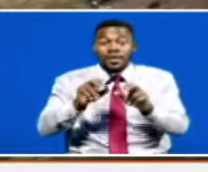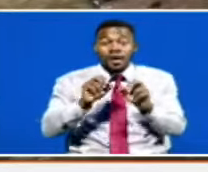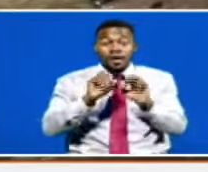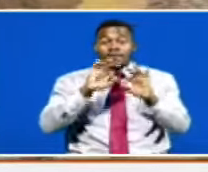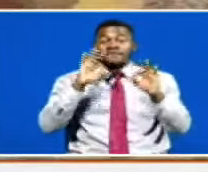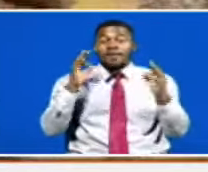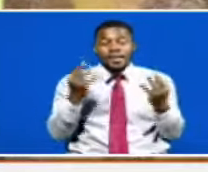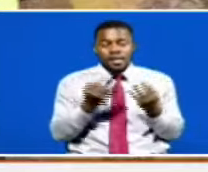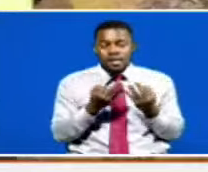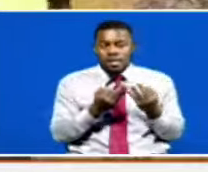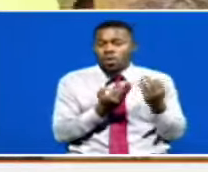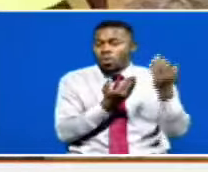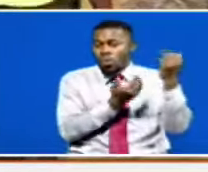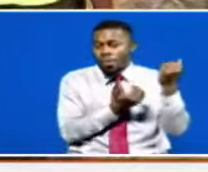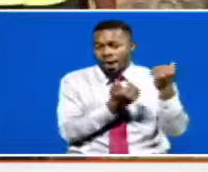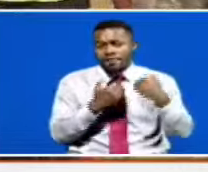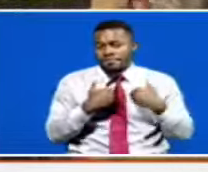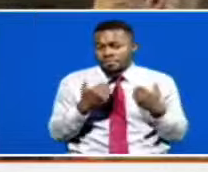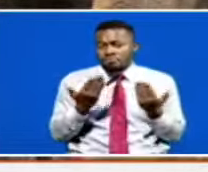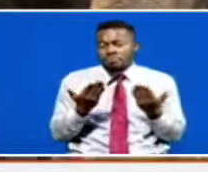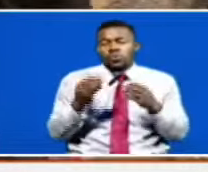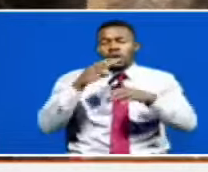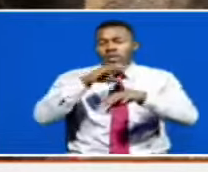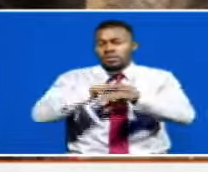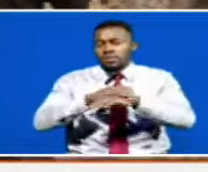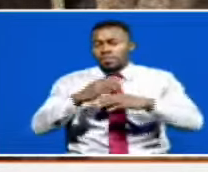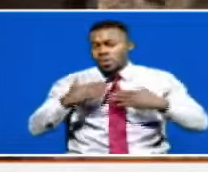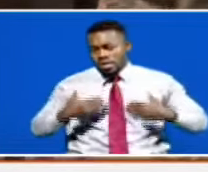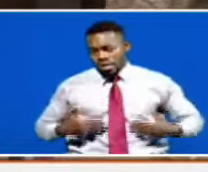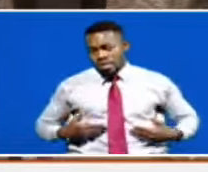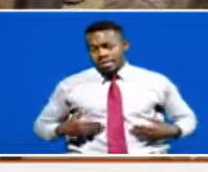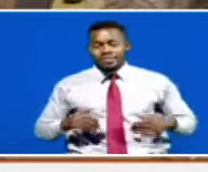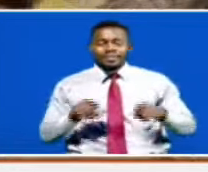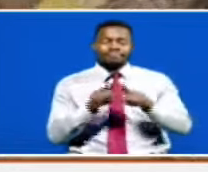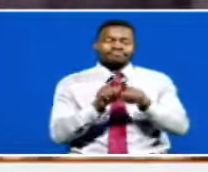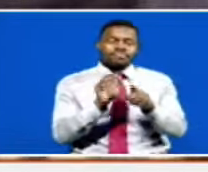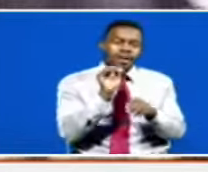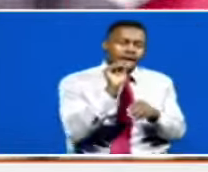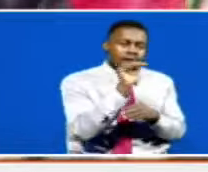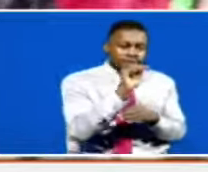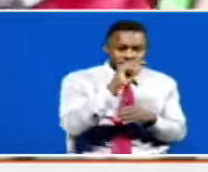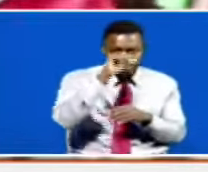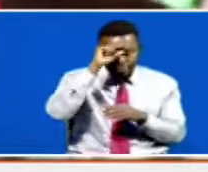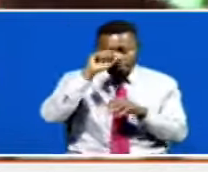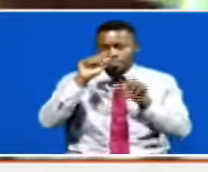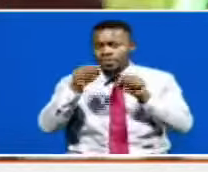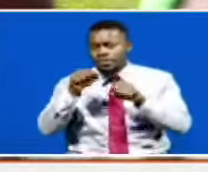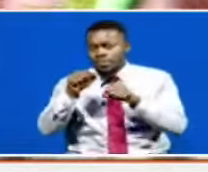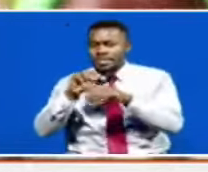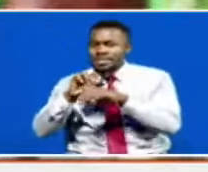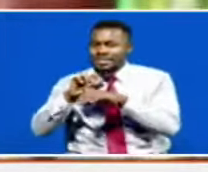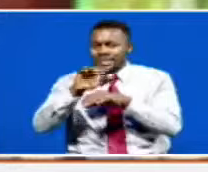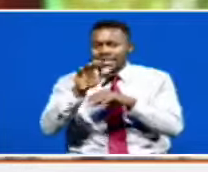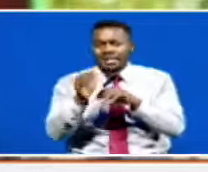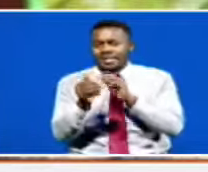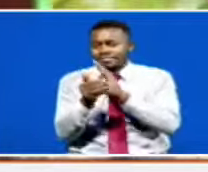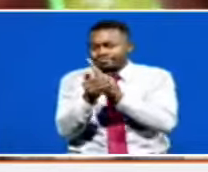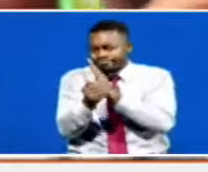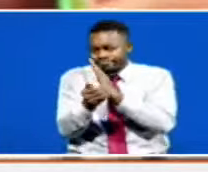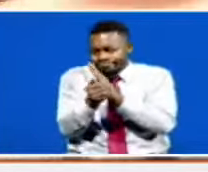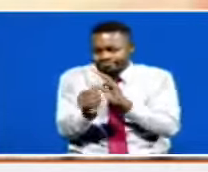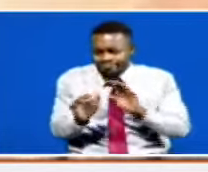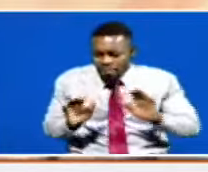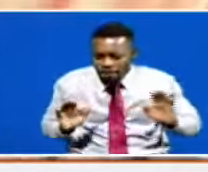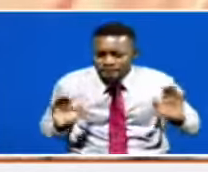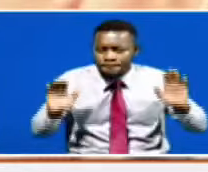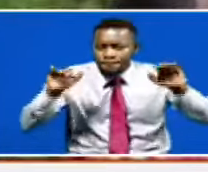Tuesday, hoping that they will find her body. They have appealed to the government to send professional divers to help in retrieving the body